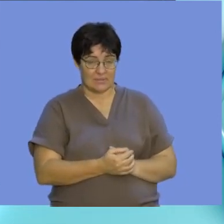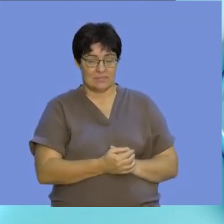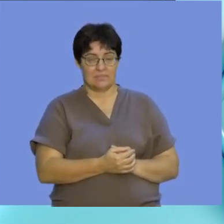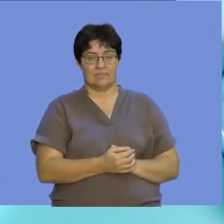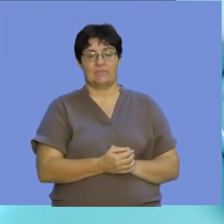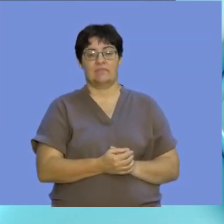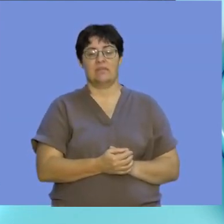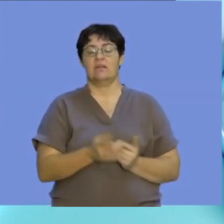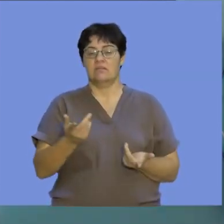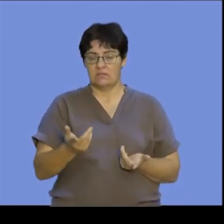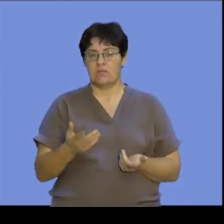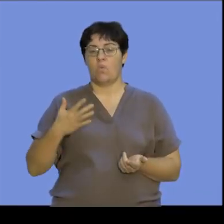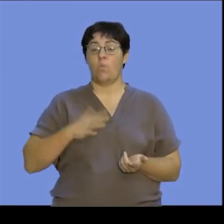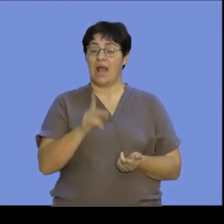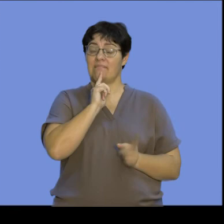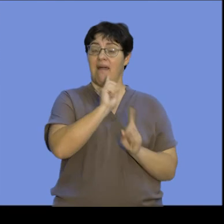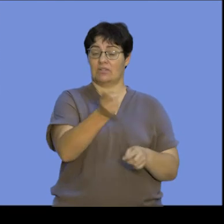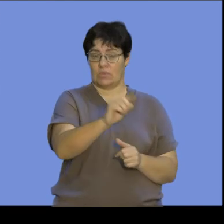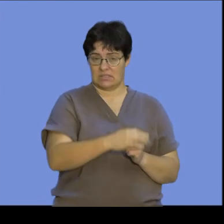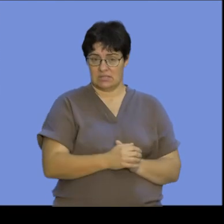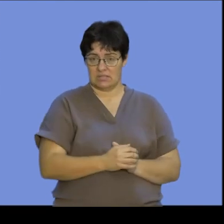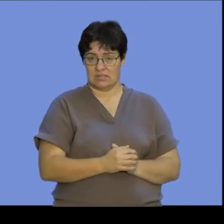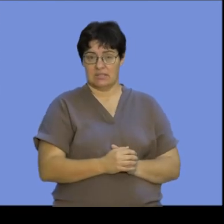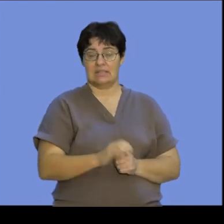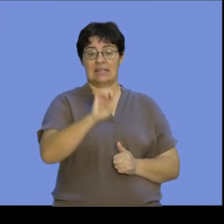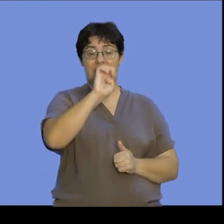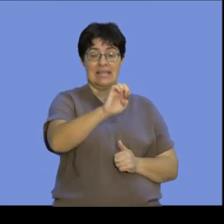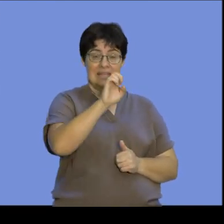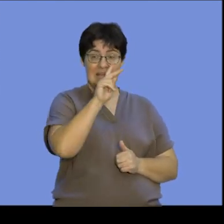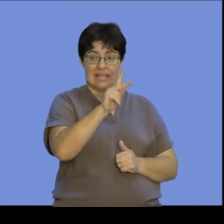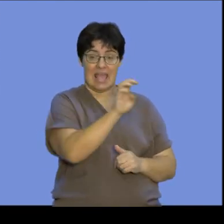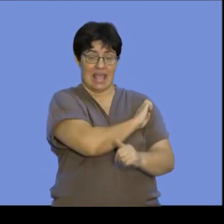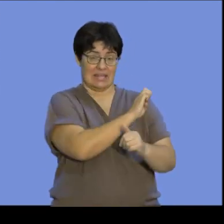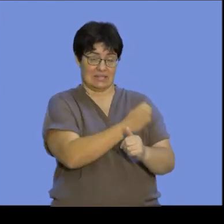what we want here is the kinetic energy